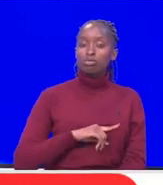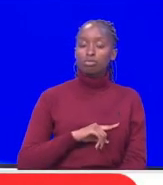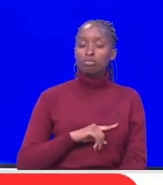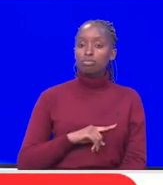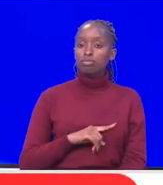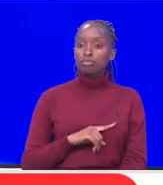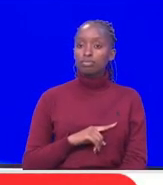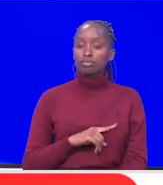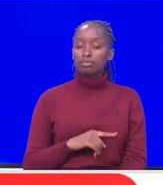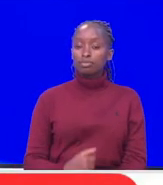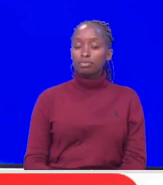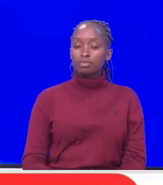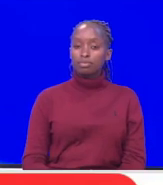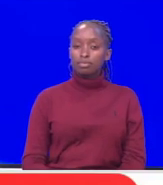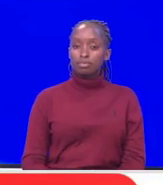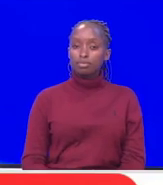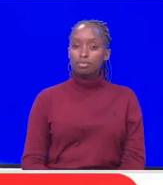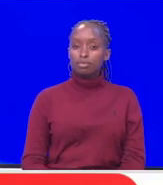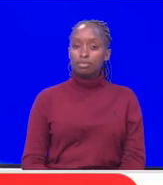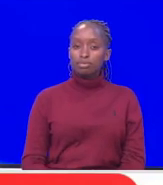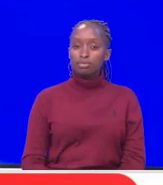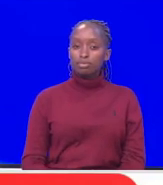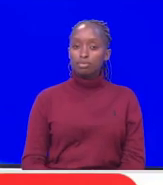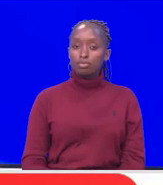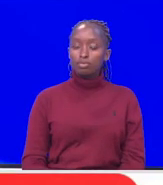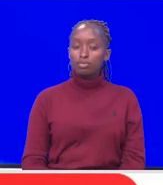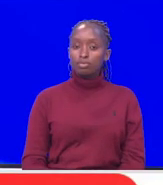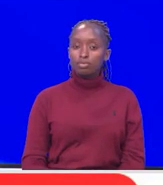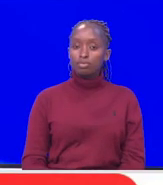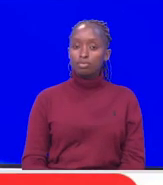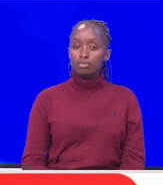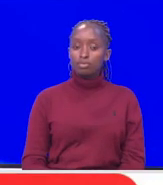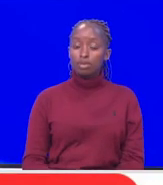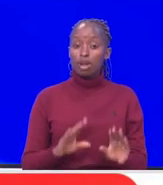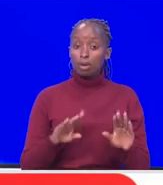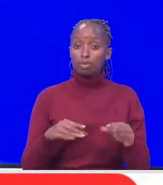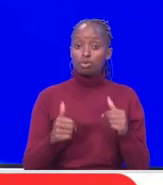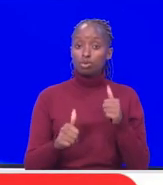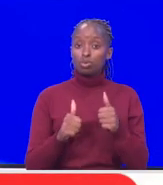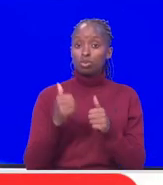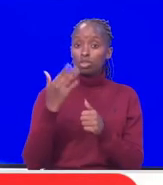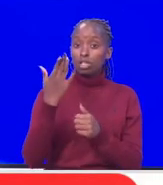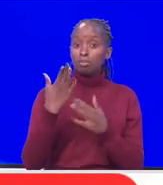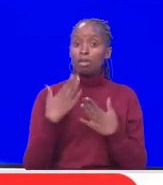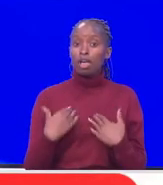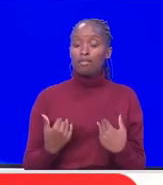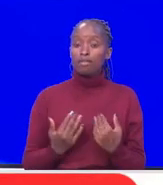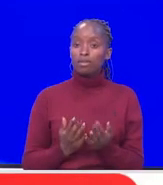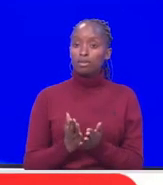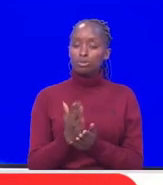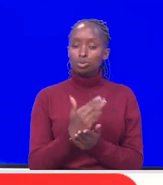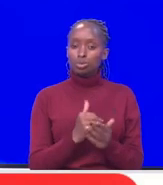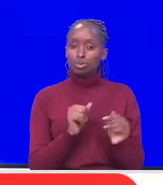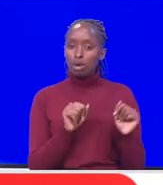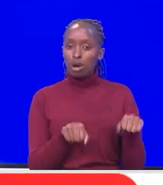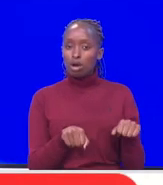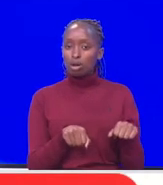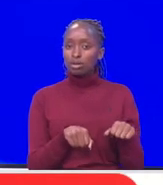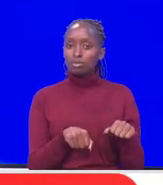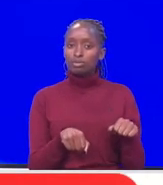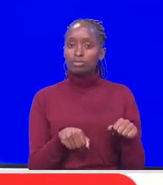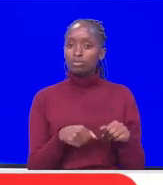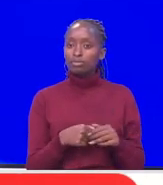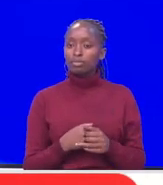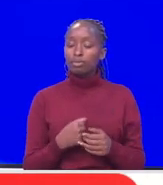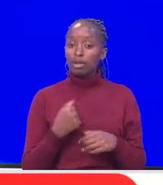the measures that they are taking or they intend to take